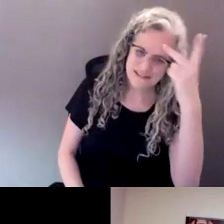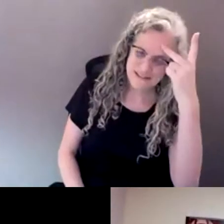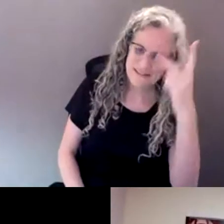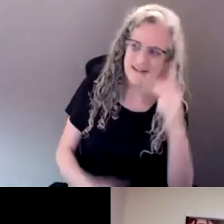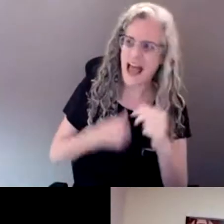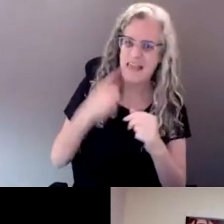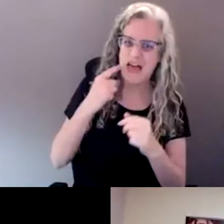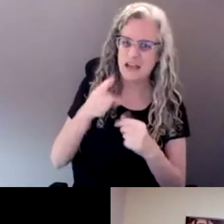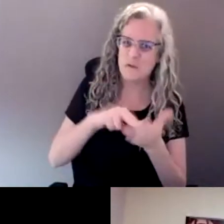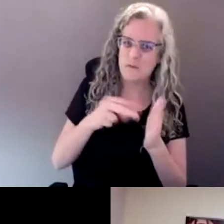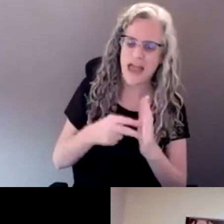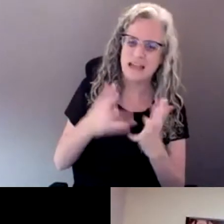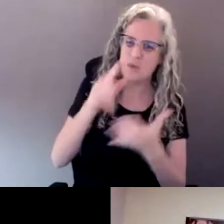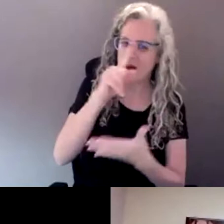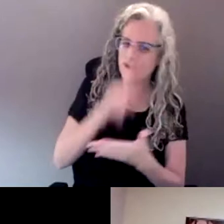interesting.